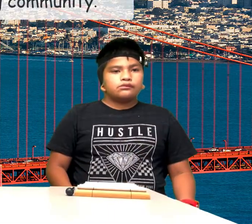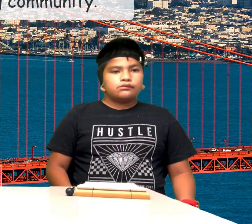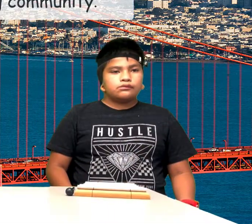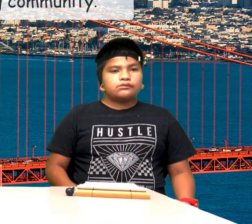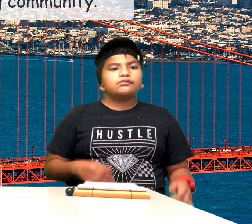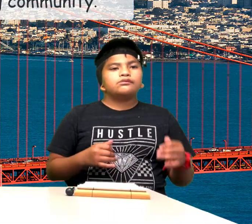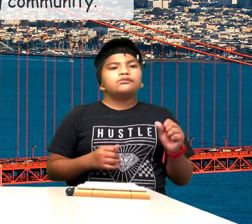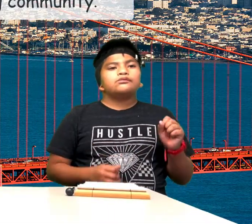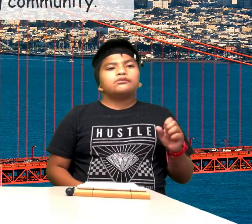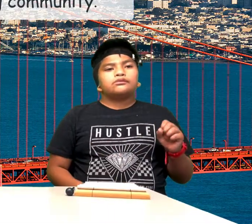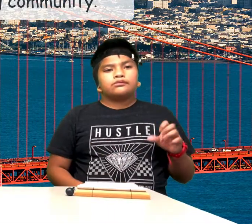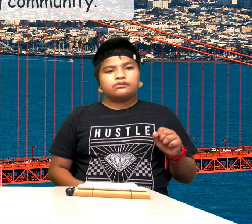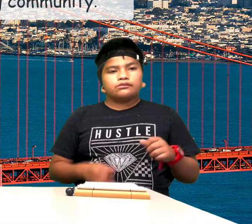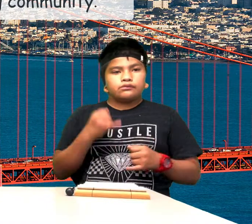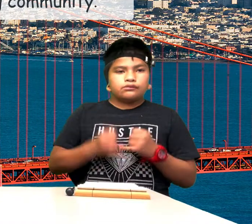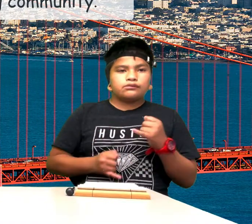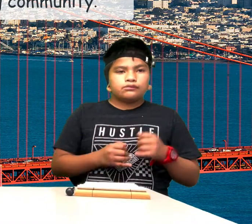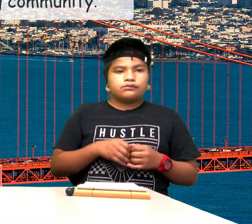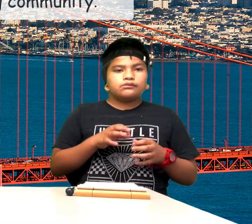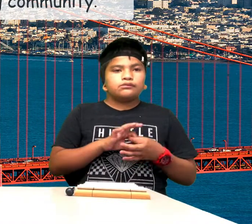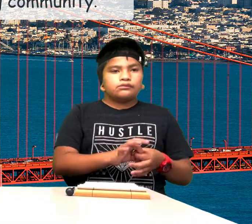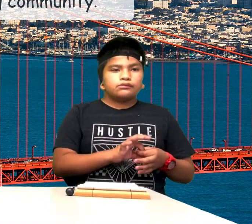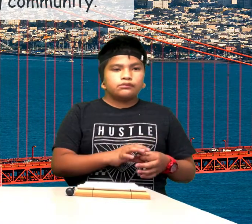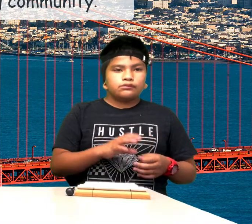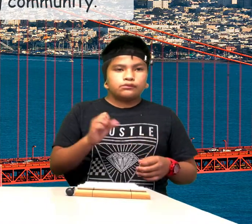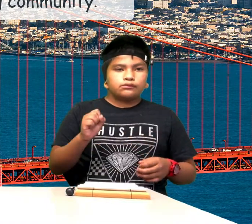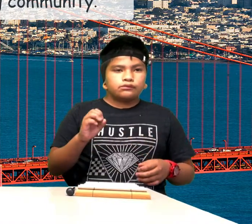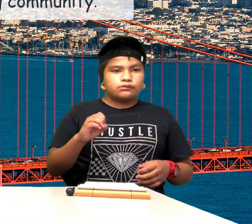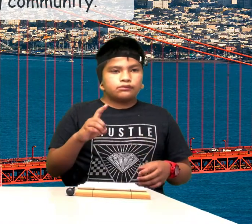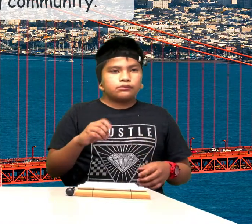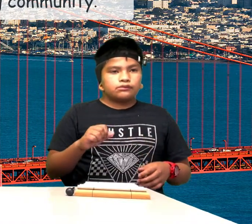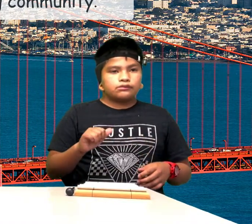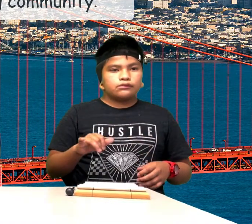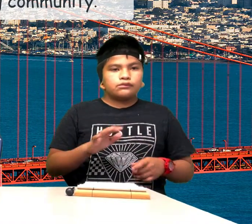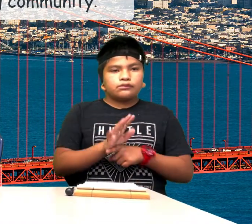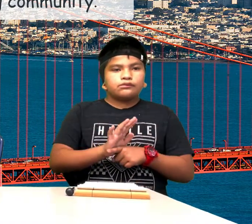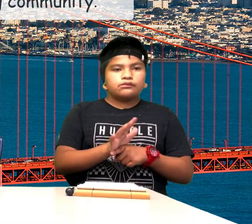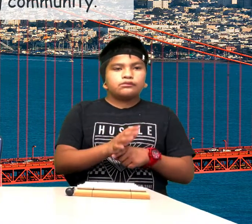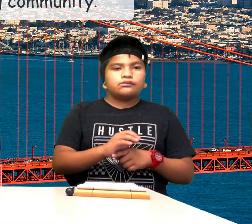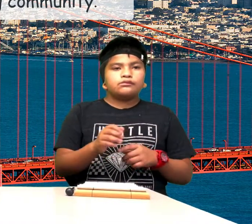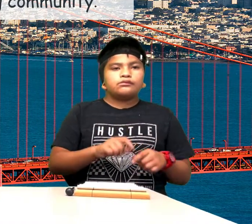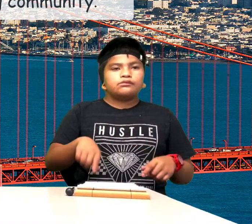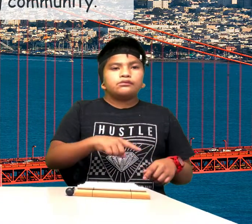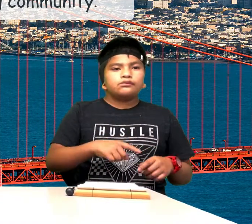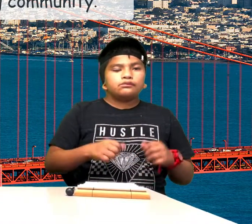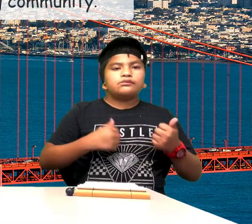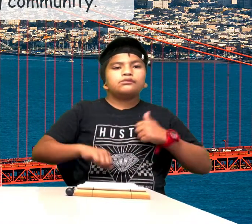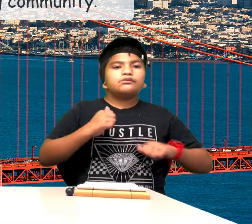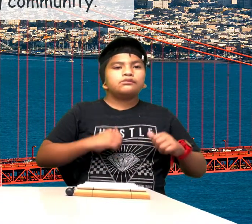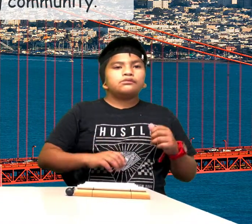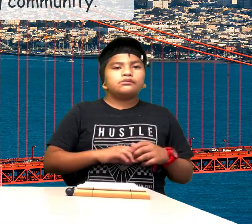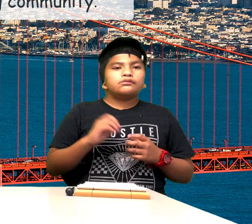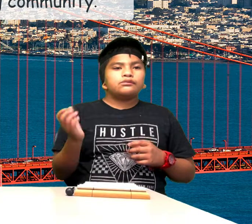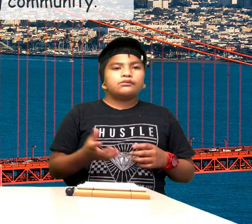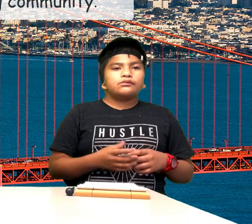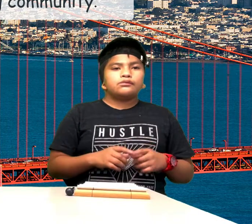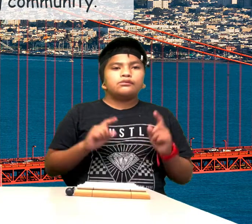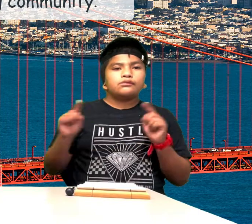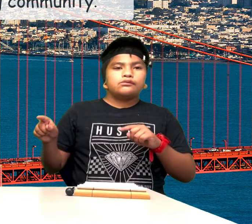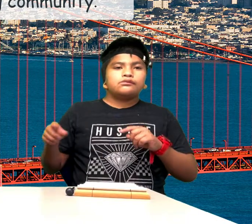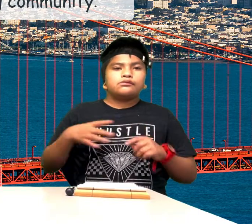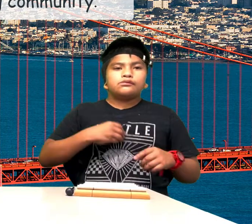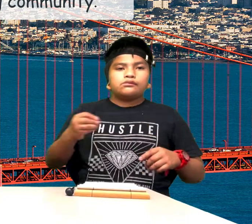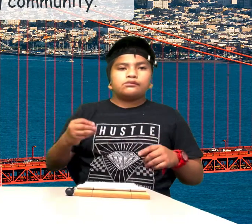Here's the final follow-up for the movie Coda. The cast of Coda was invited to the White House to meet President